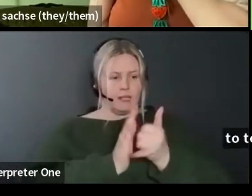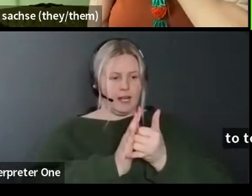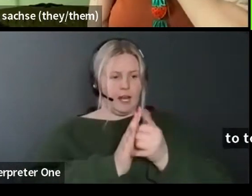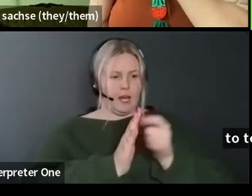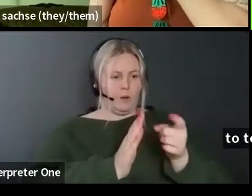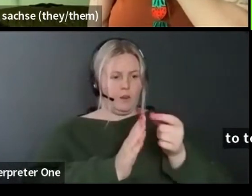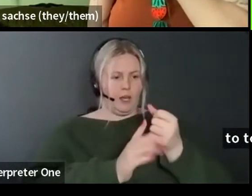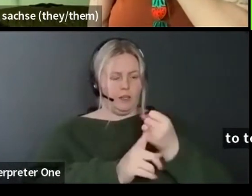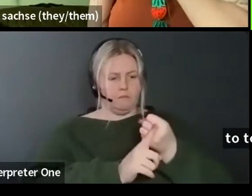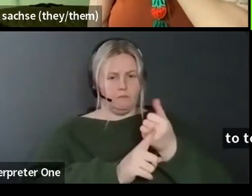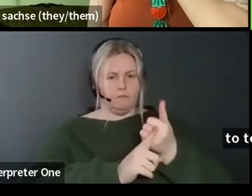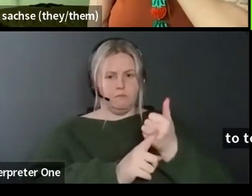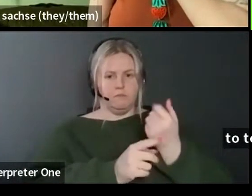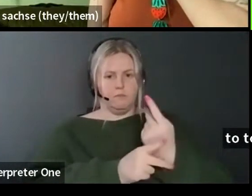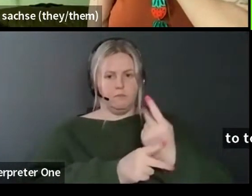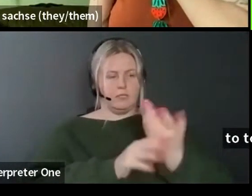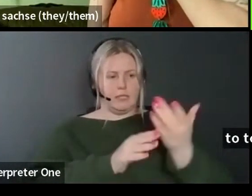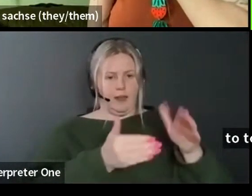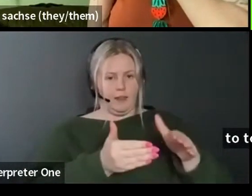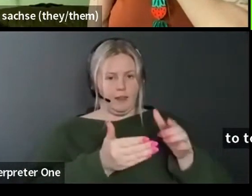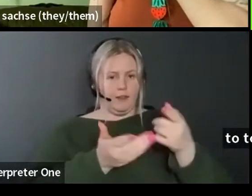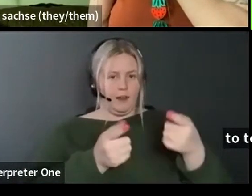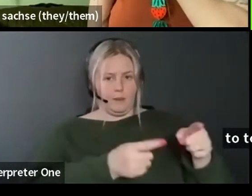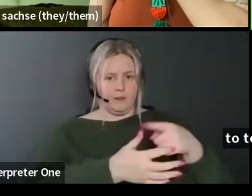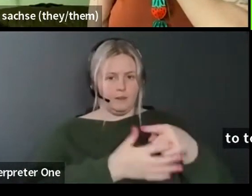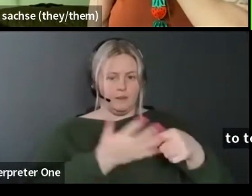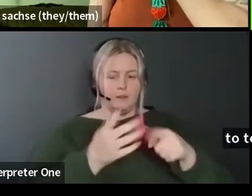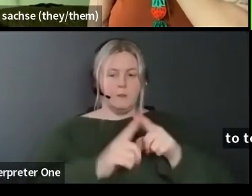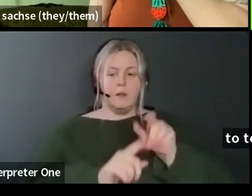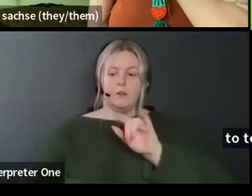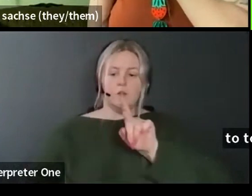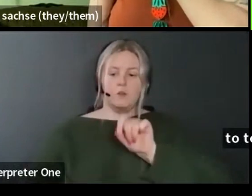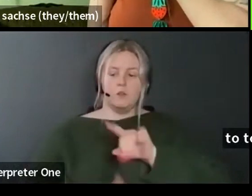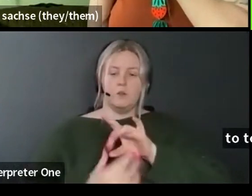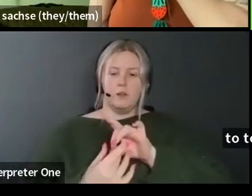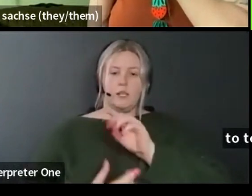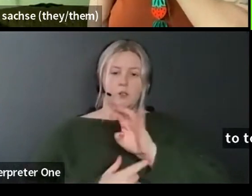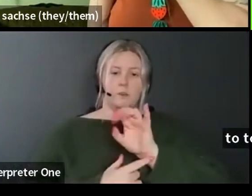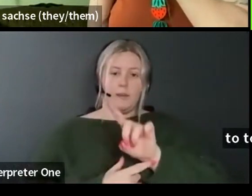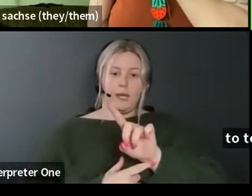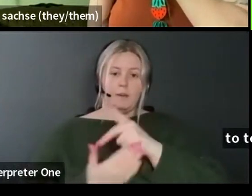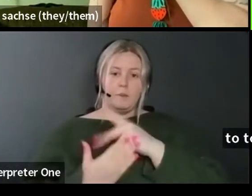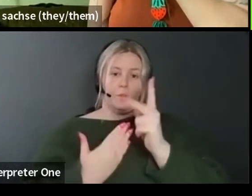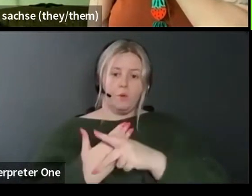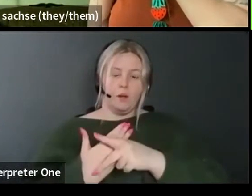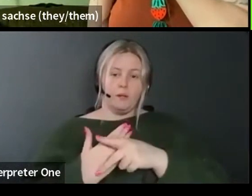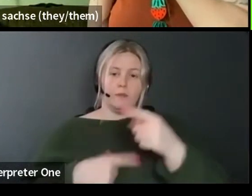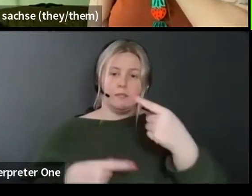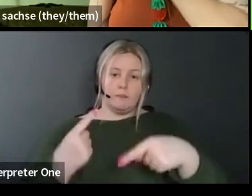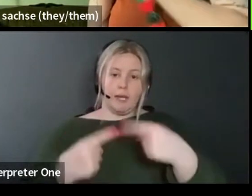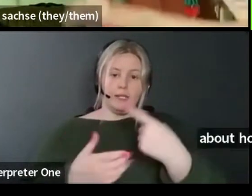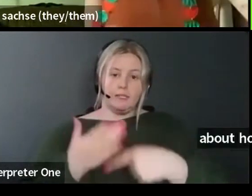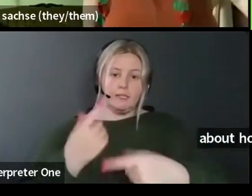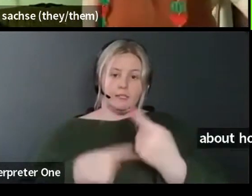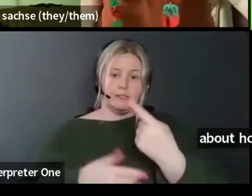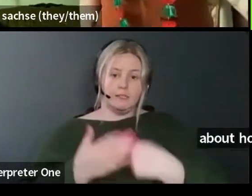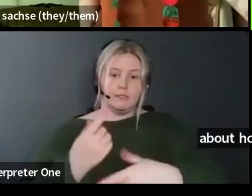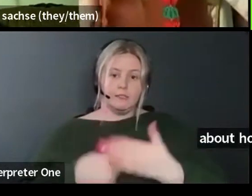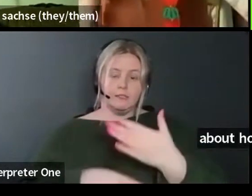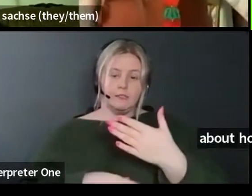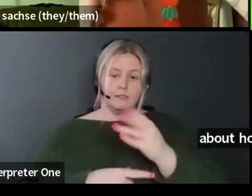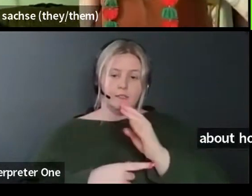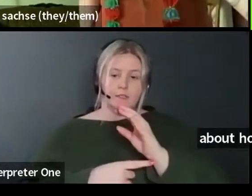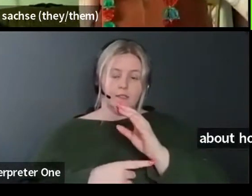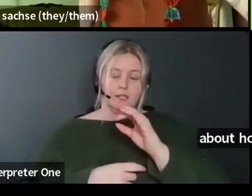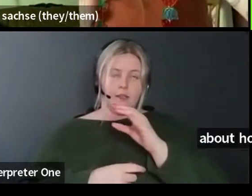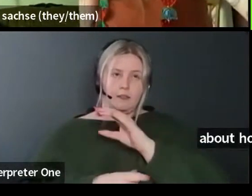question, obviously in the context of the MAiD debates in Senate right now, or the MAiD committee in Senate right